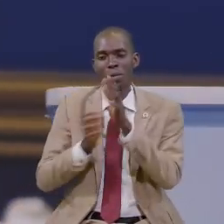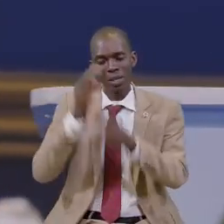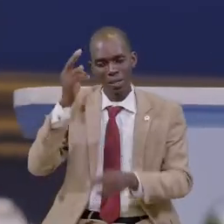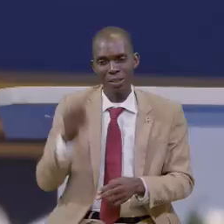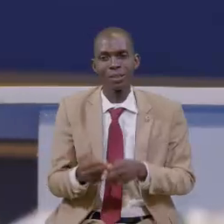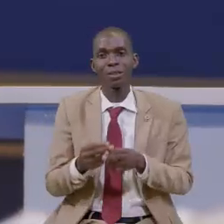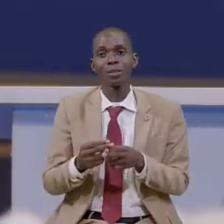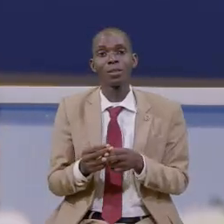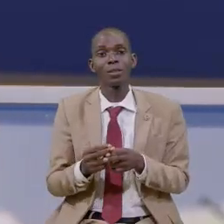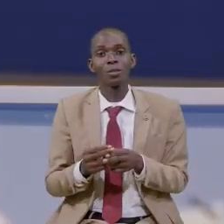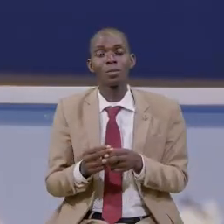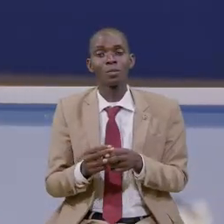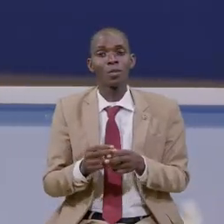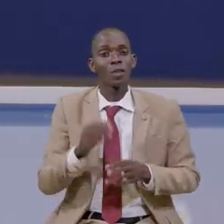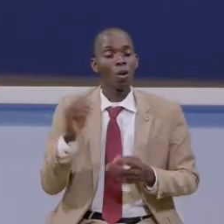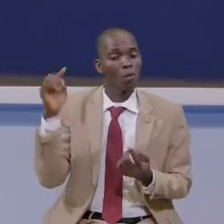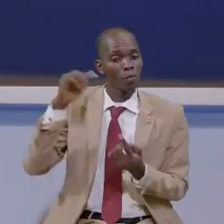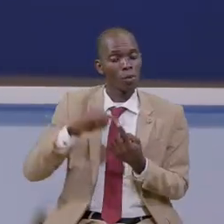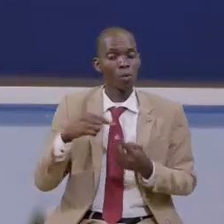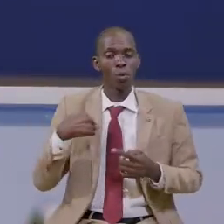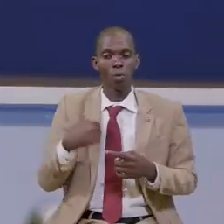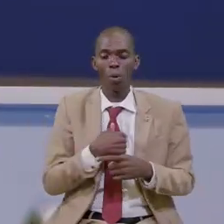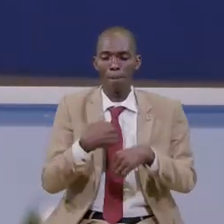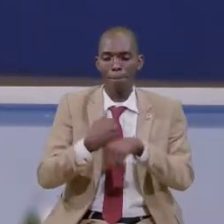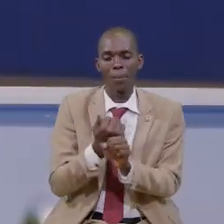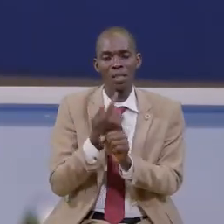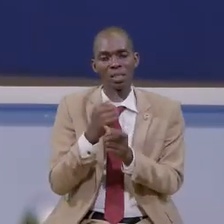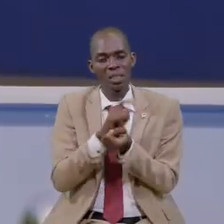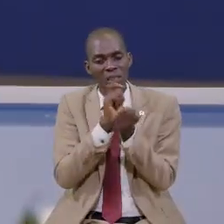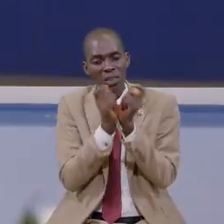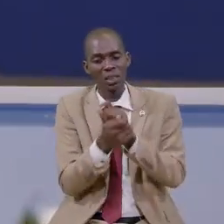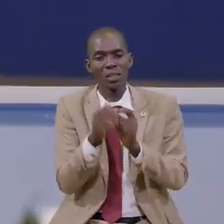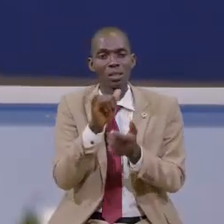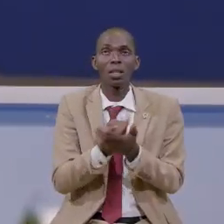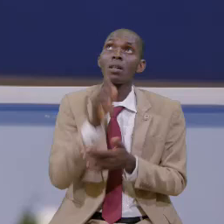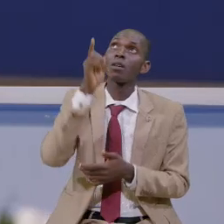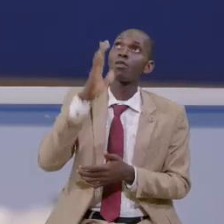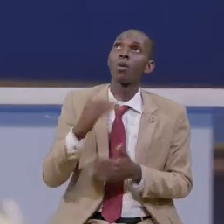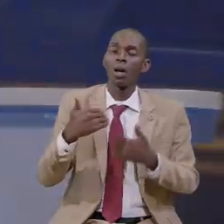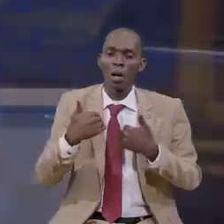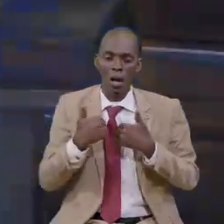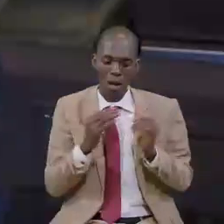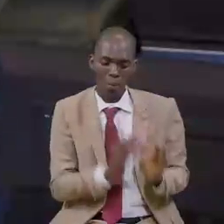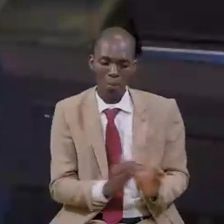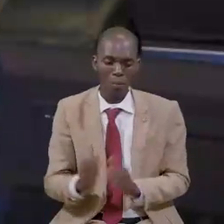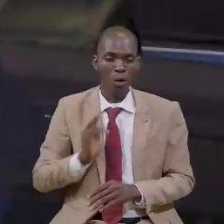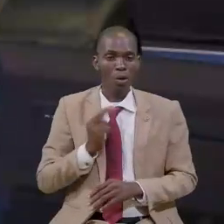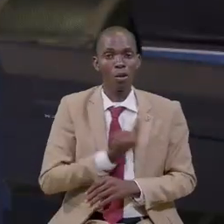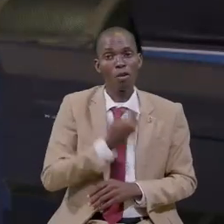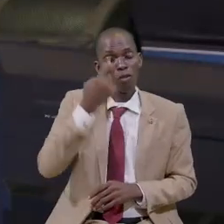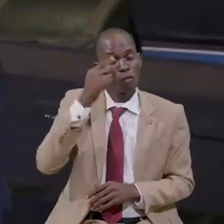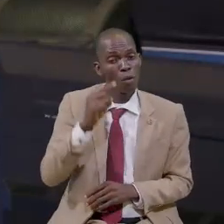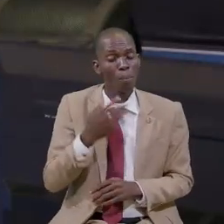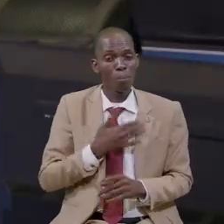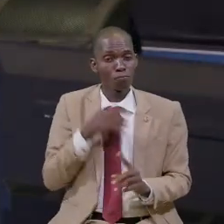we be the change, make the change that God has raised us up for. The point is,